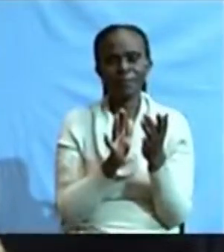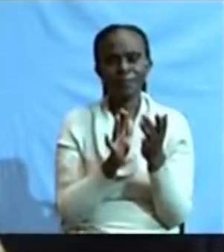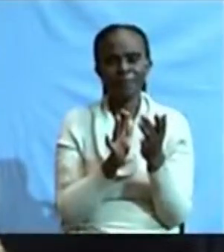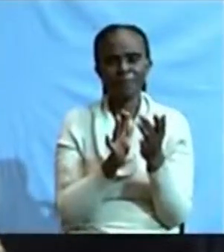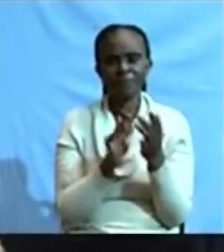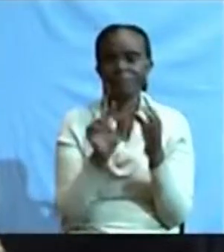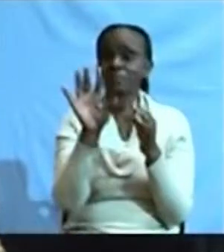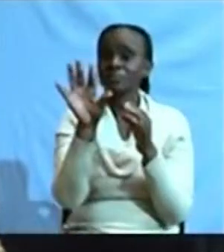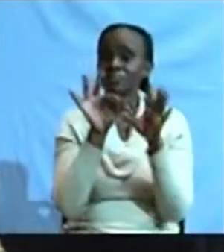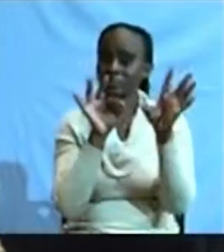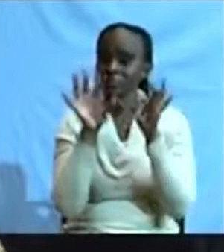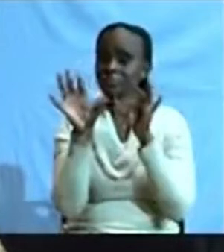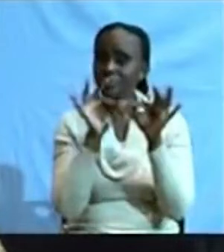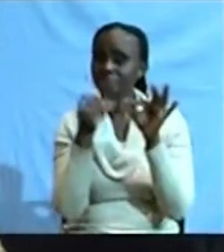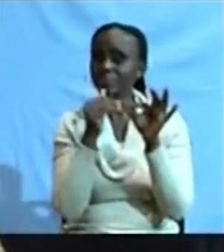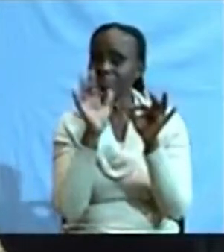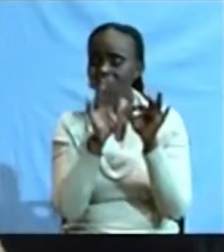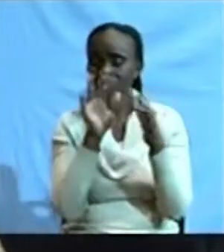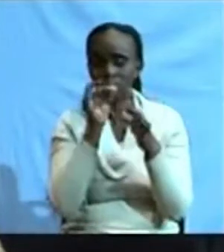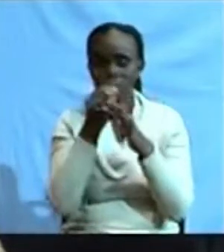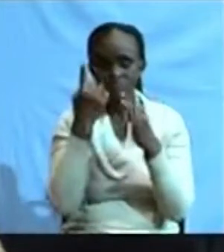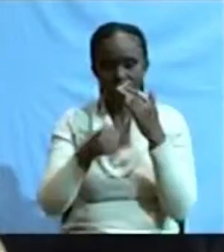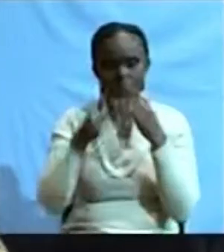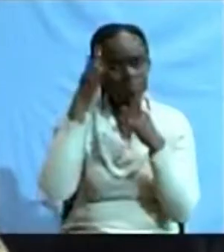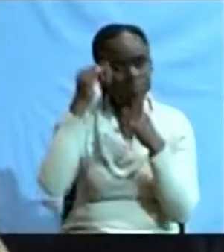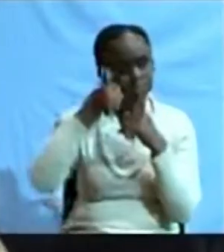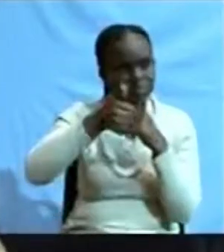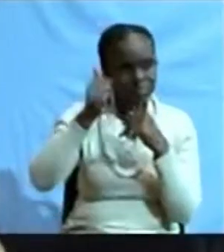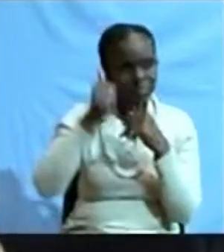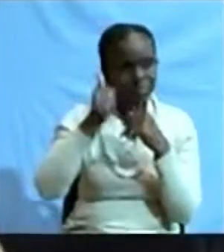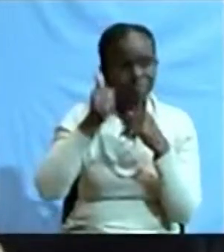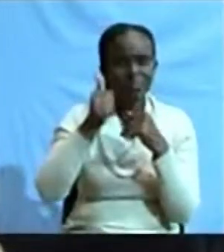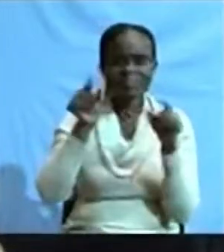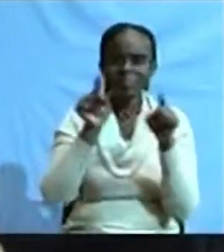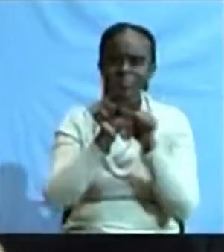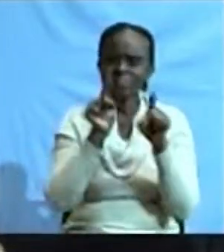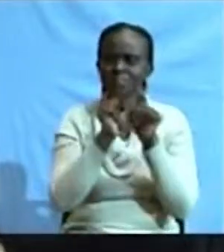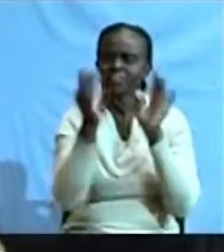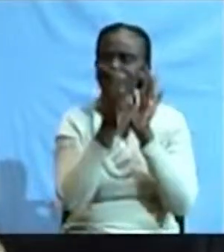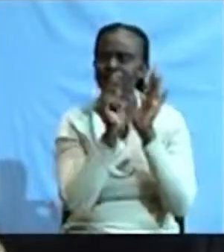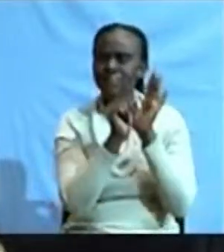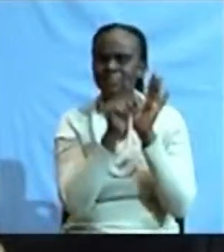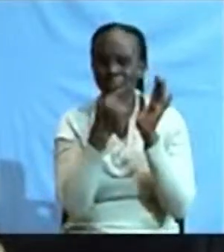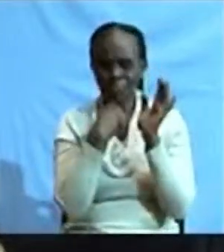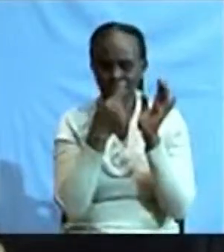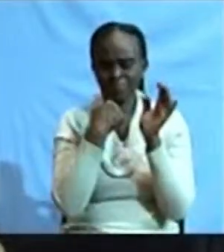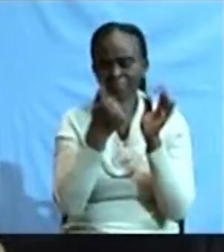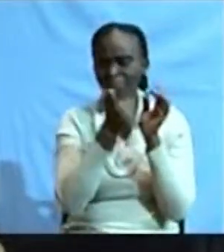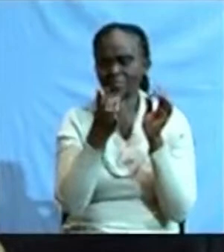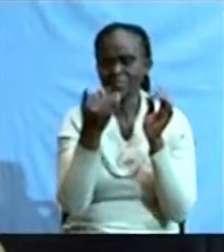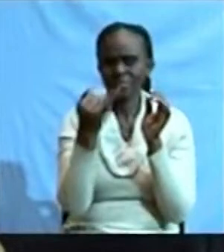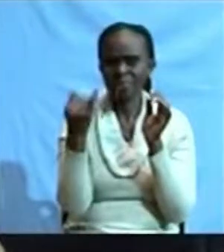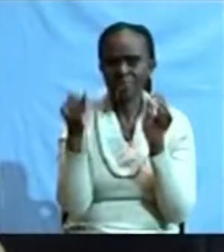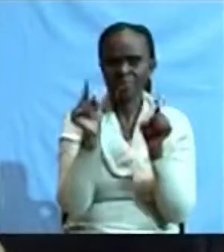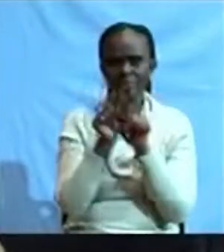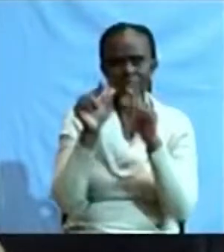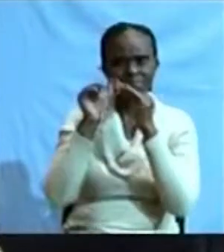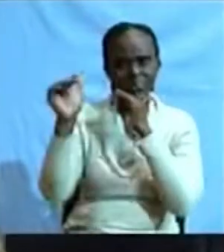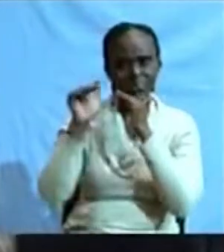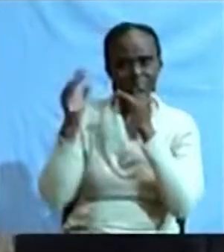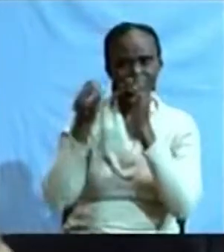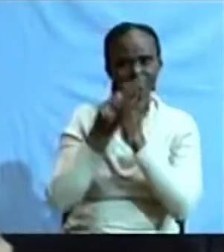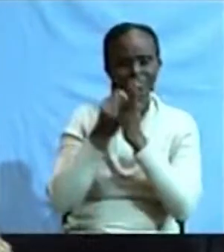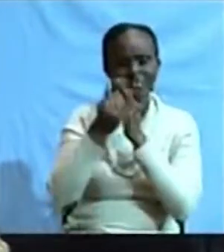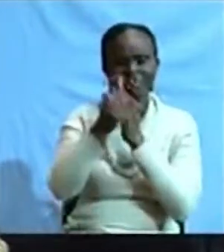it choose? Or why are you taking this approach? I've got other issues coming on the equalization fund.